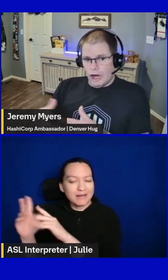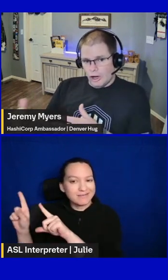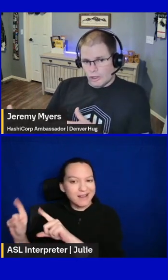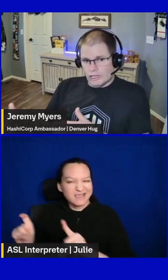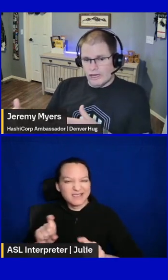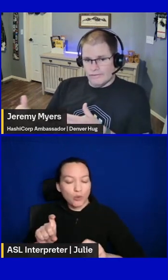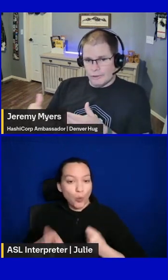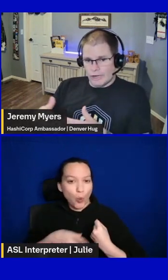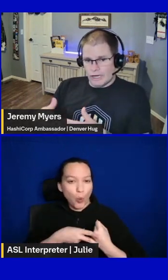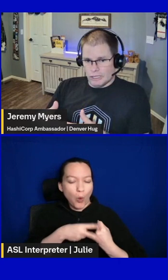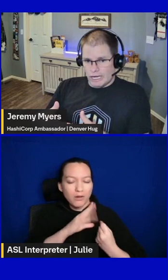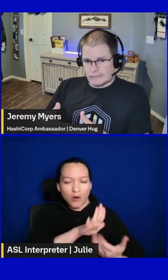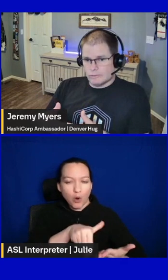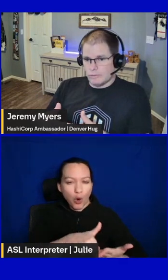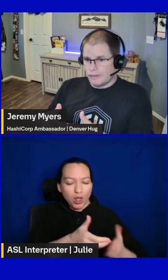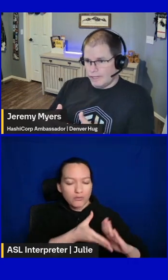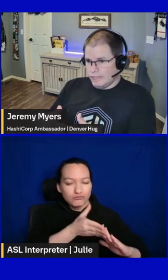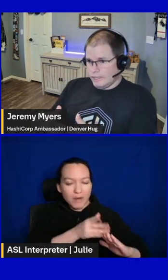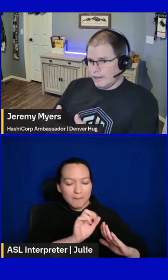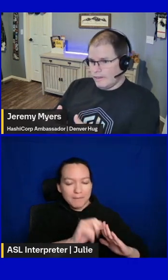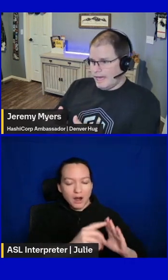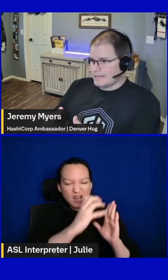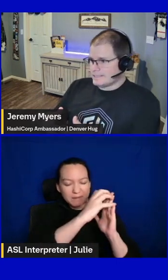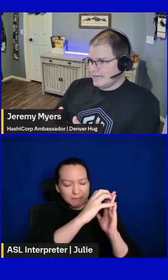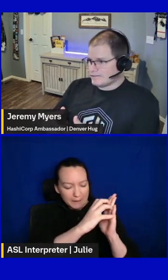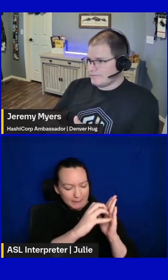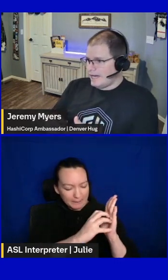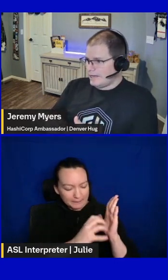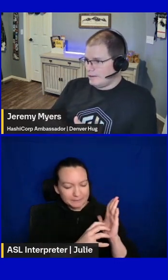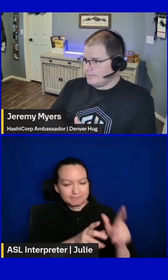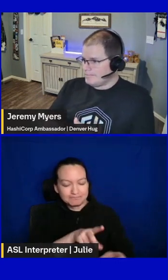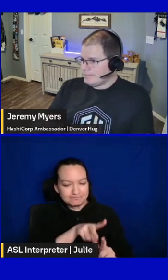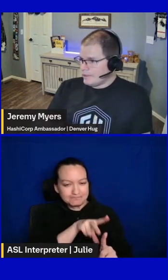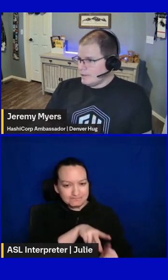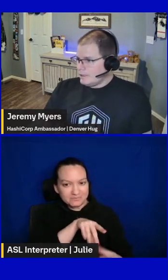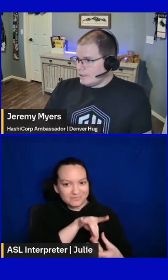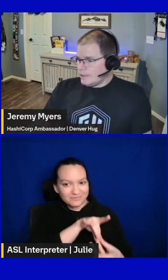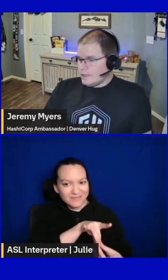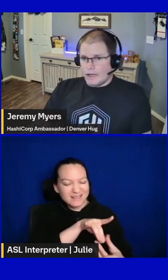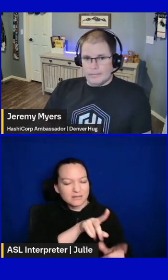for all of the run blocks within that test file.